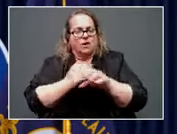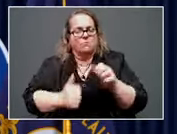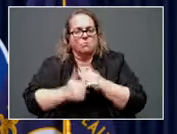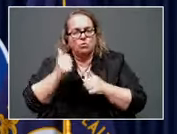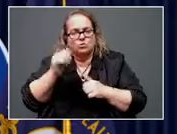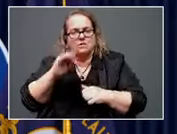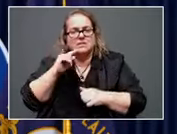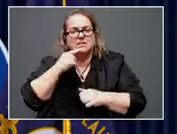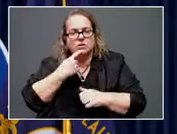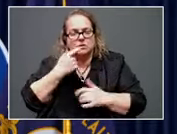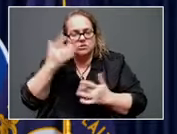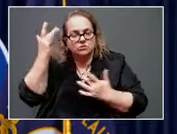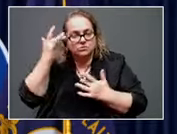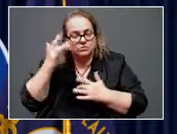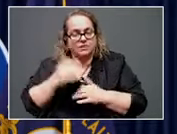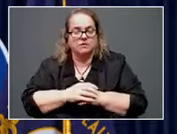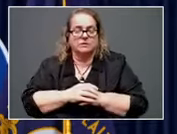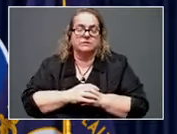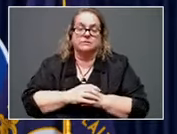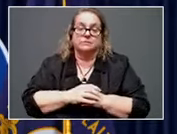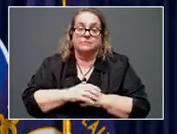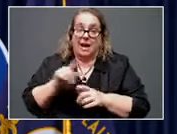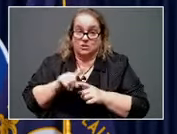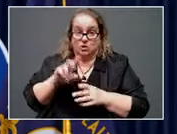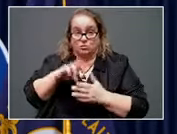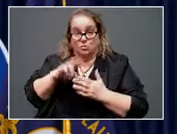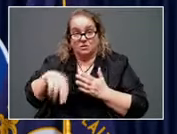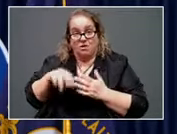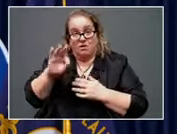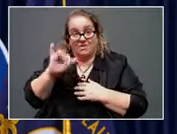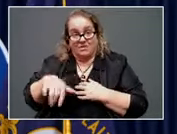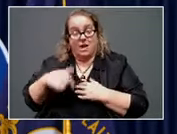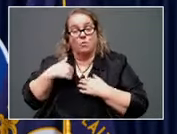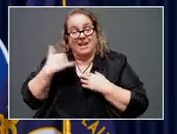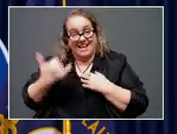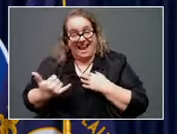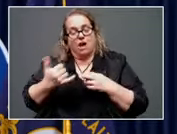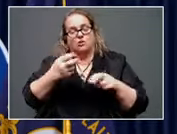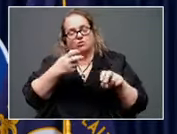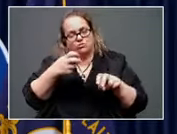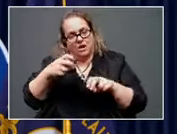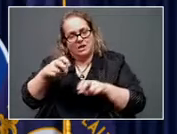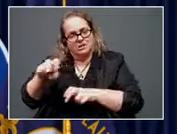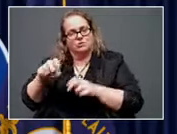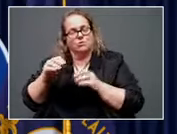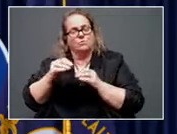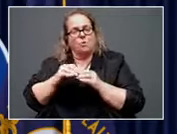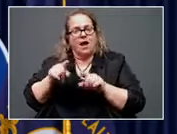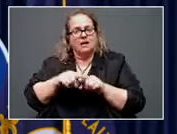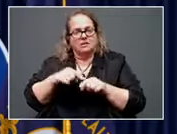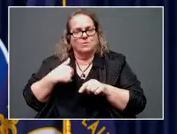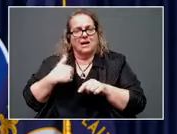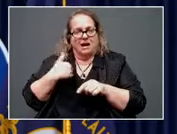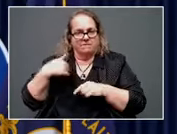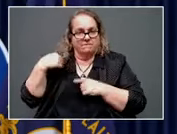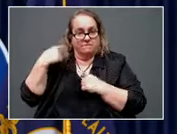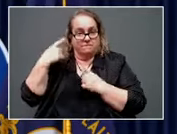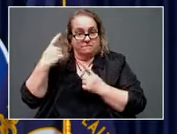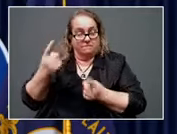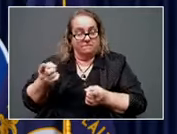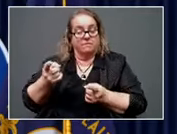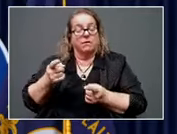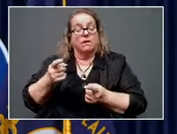time. And as a result of that, we now are transitioning further, as we have all along this journey, to